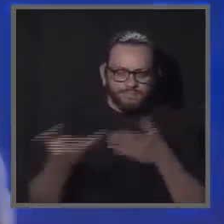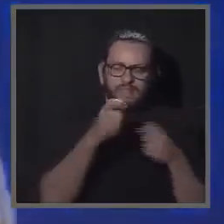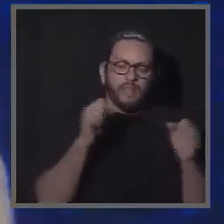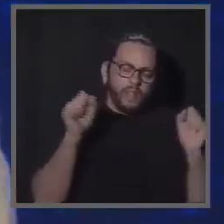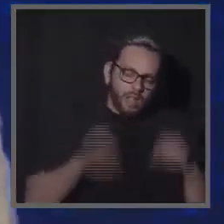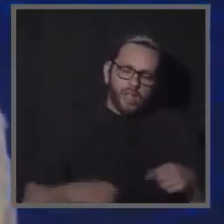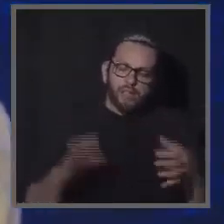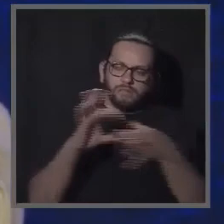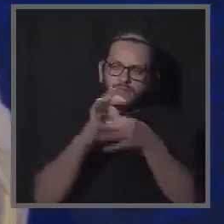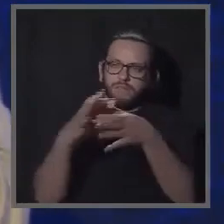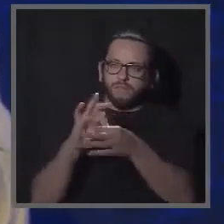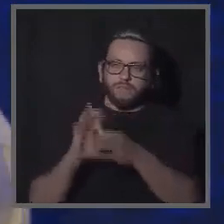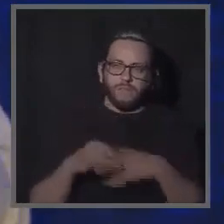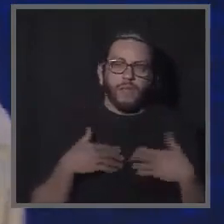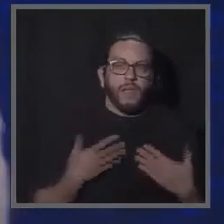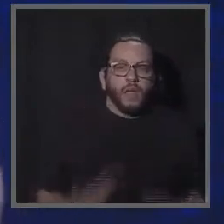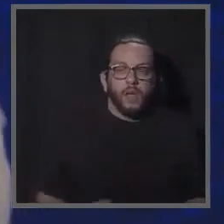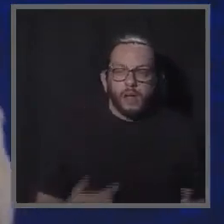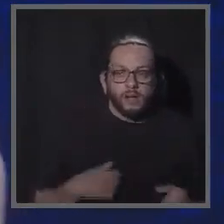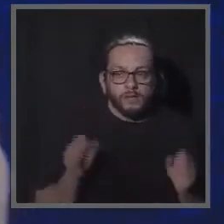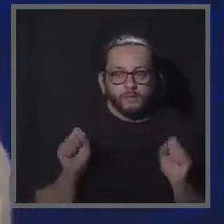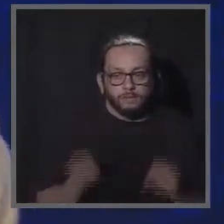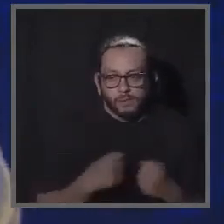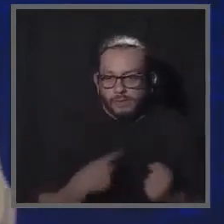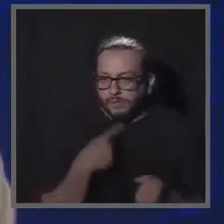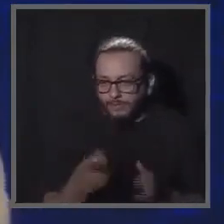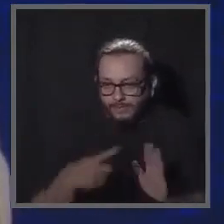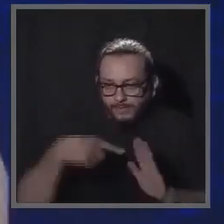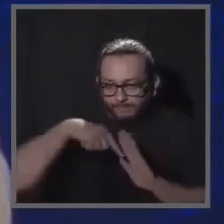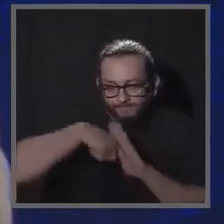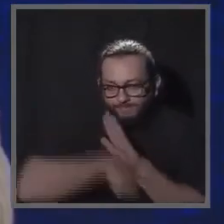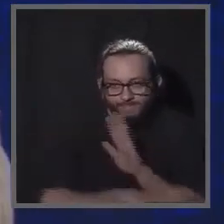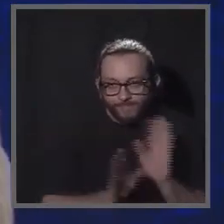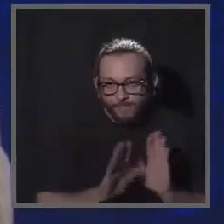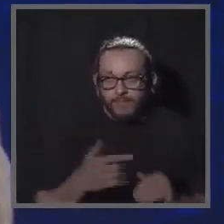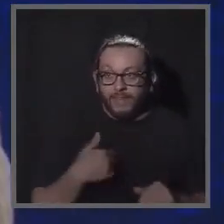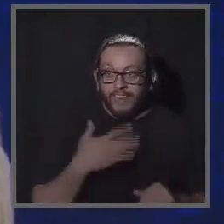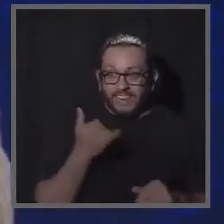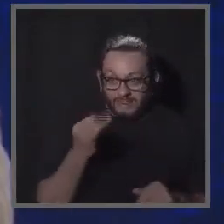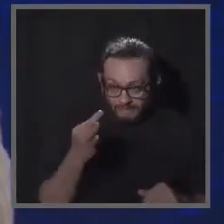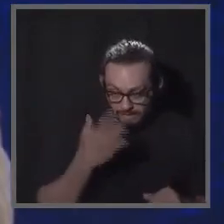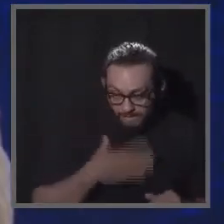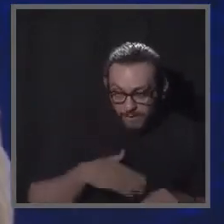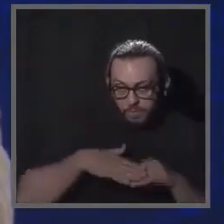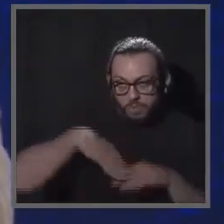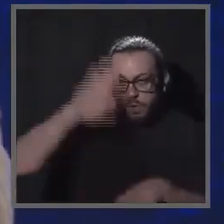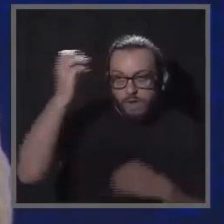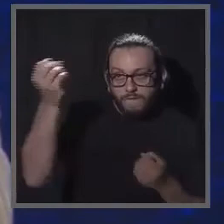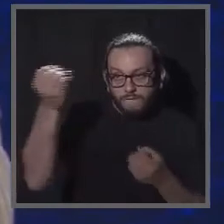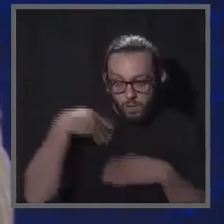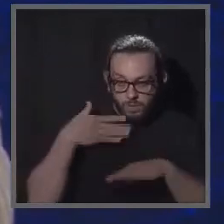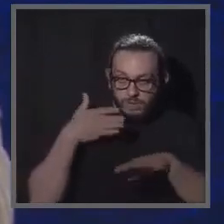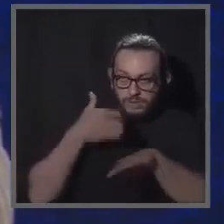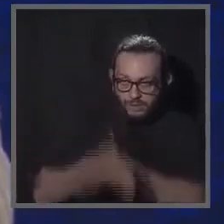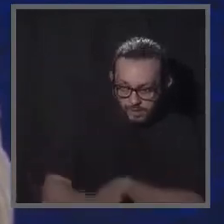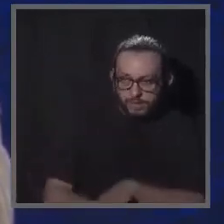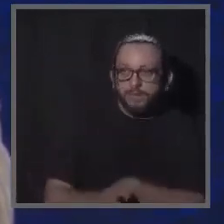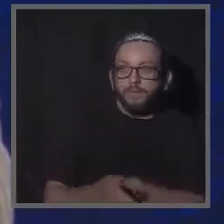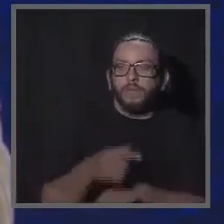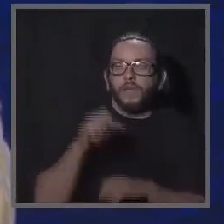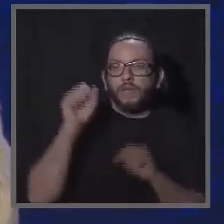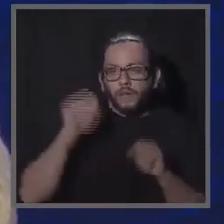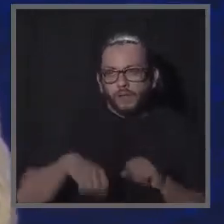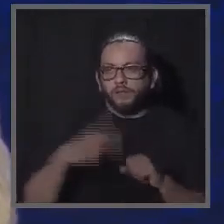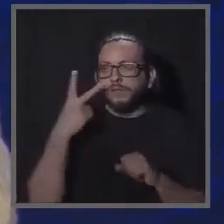of elements that I'm not going to mention here, but of course that if you want to have access to this information, it